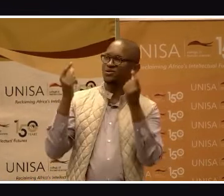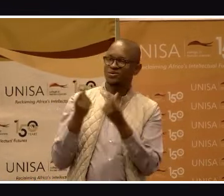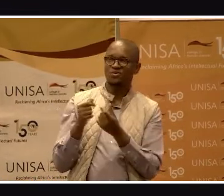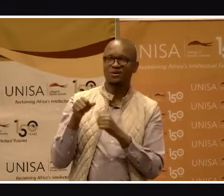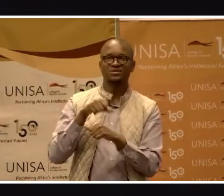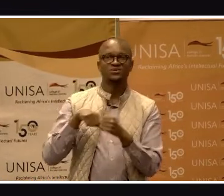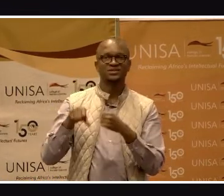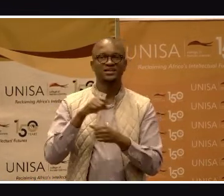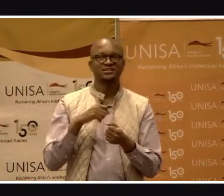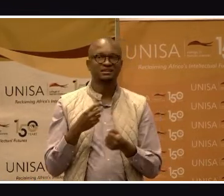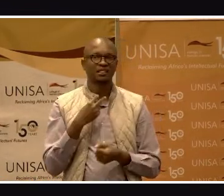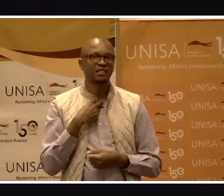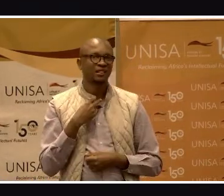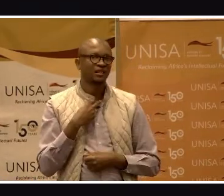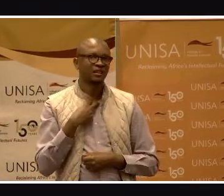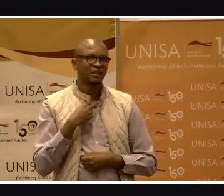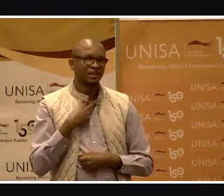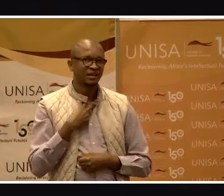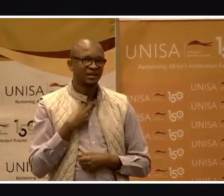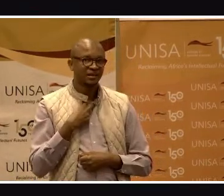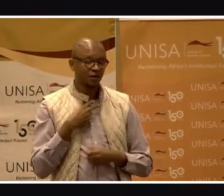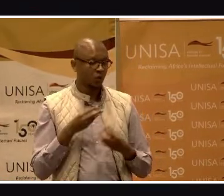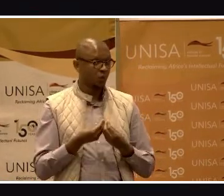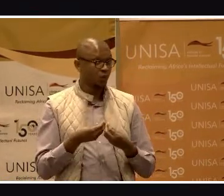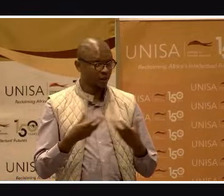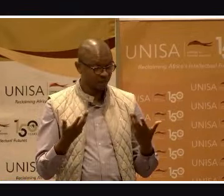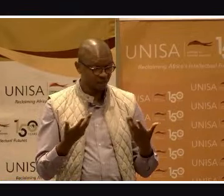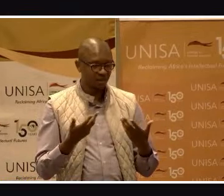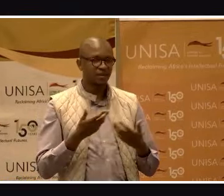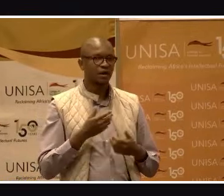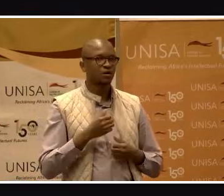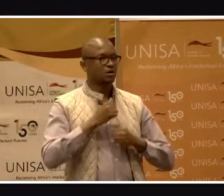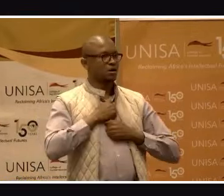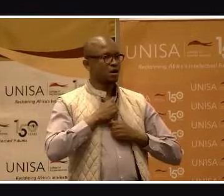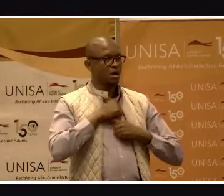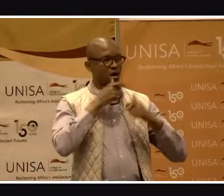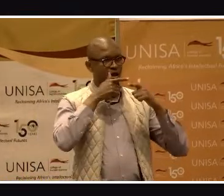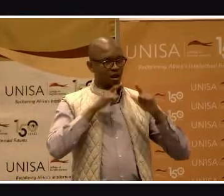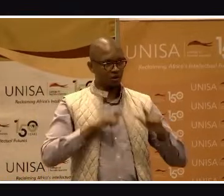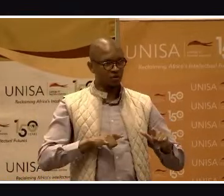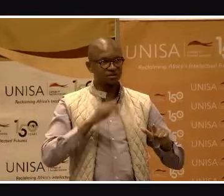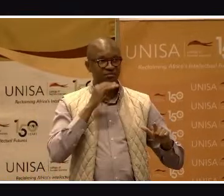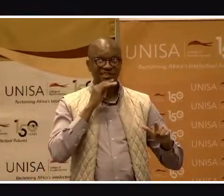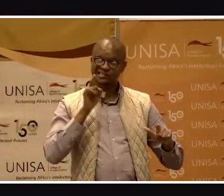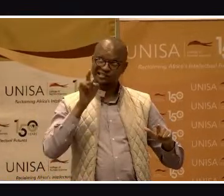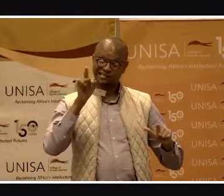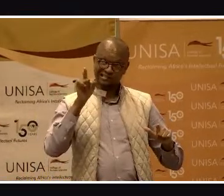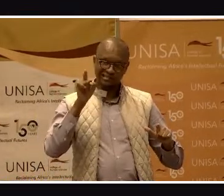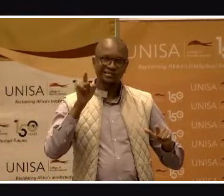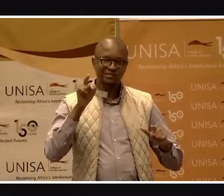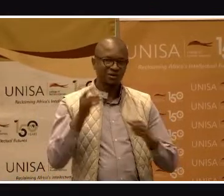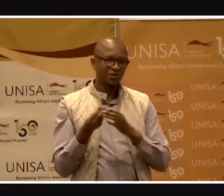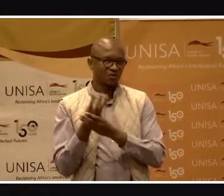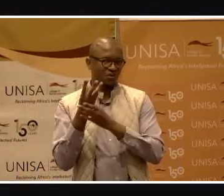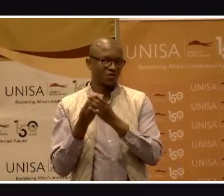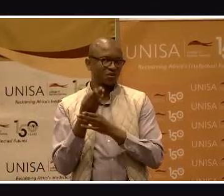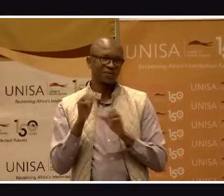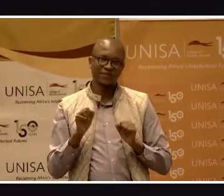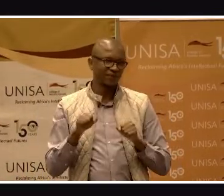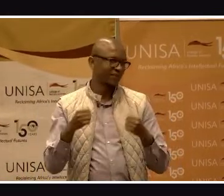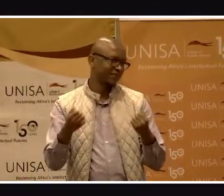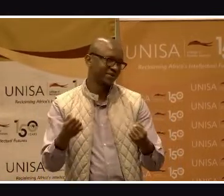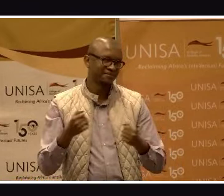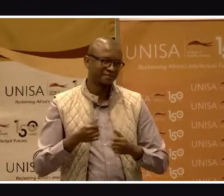words, without indigenous languages, our global society cannot grow. So it is on